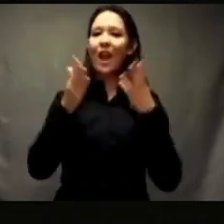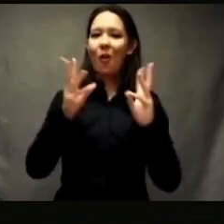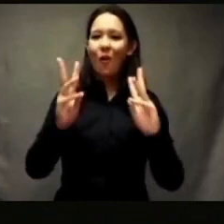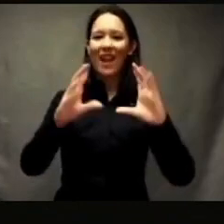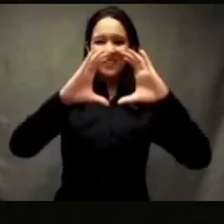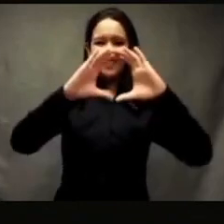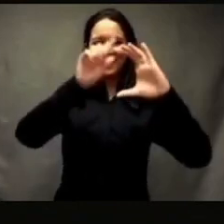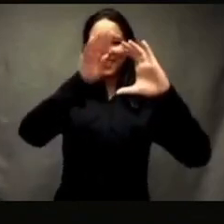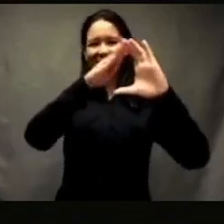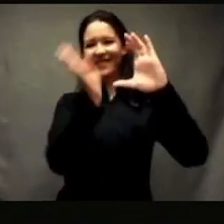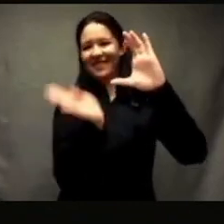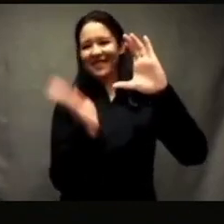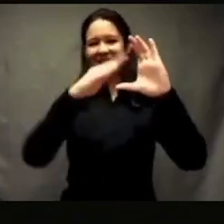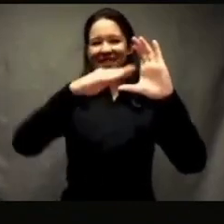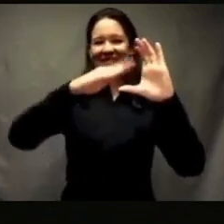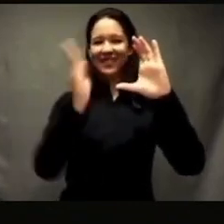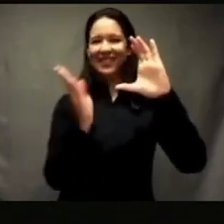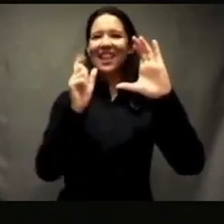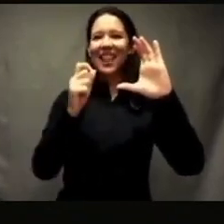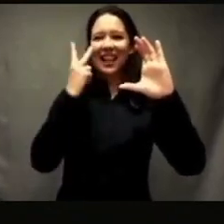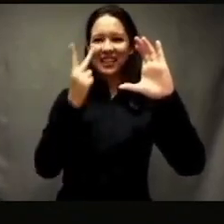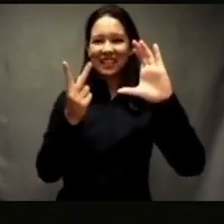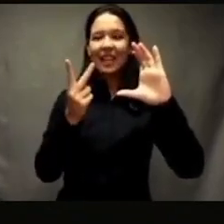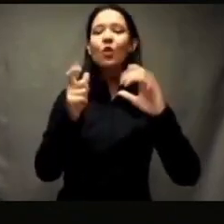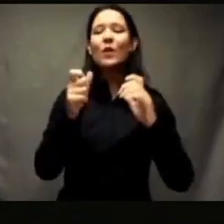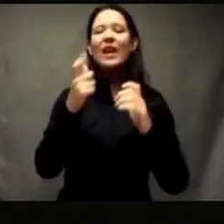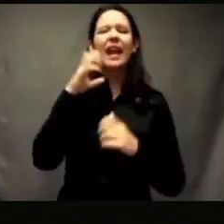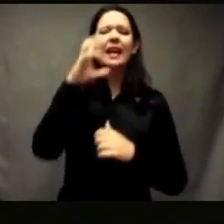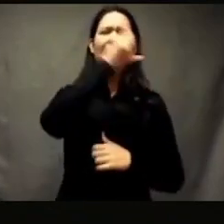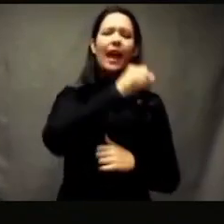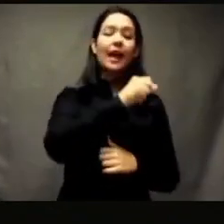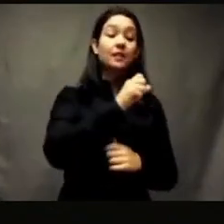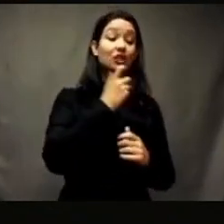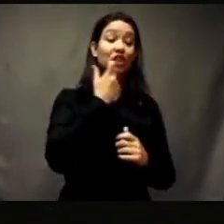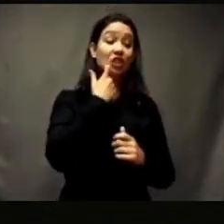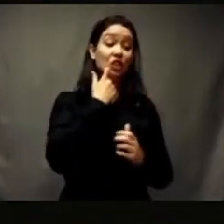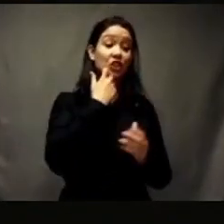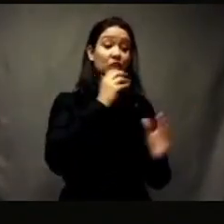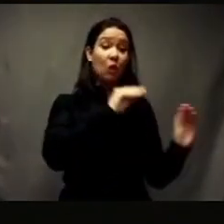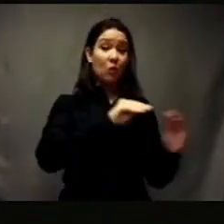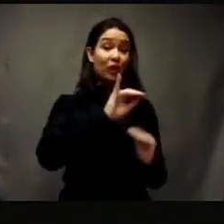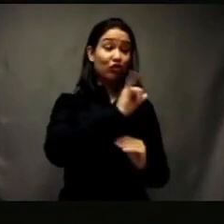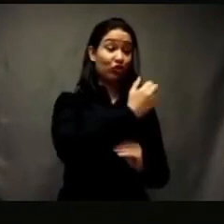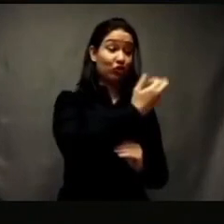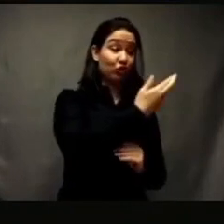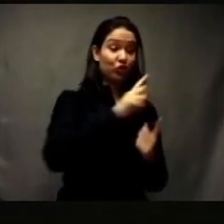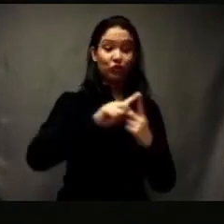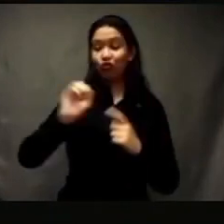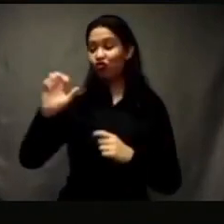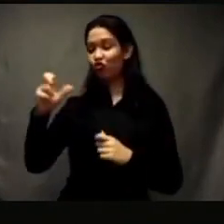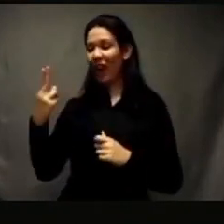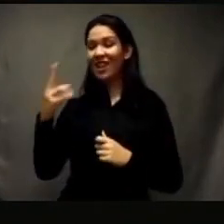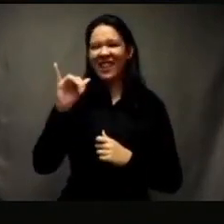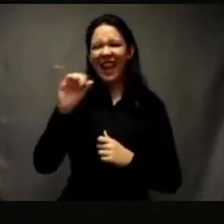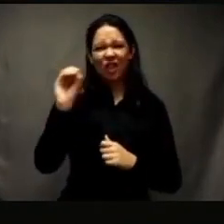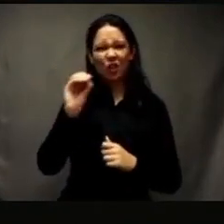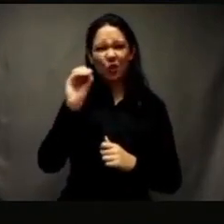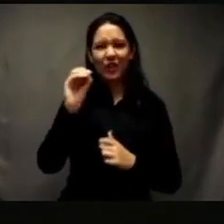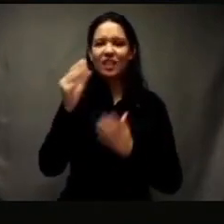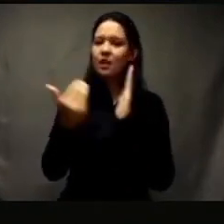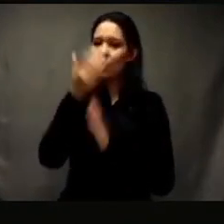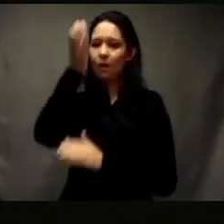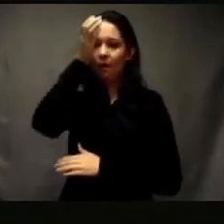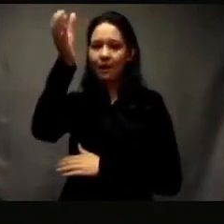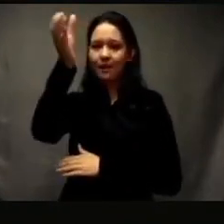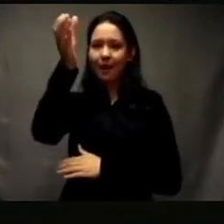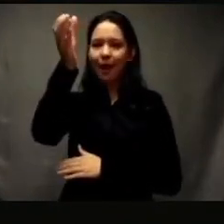guess probably if the child is just moving from ScratchJr to Scratch, that degrees is a pretty new concept. So